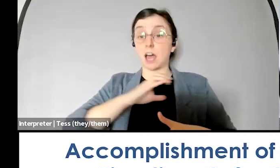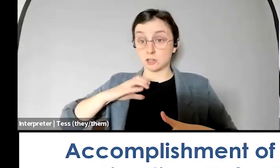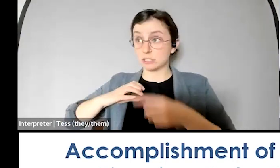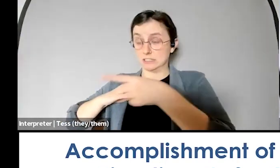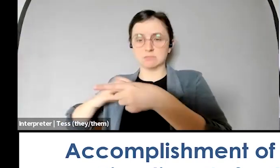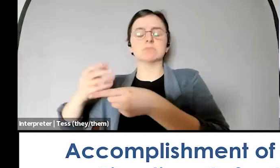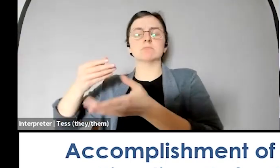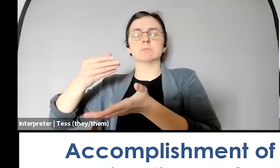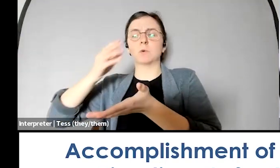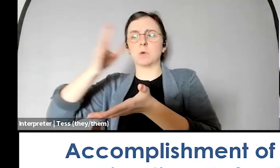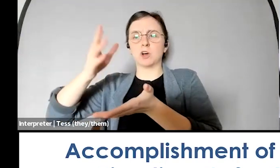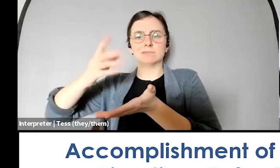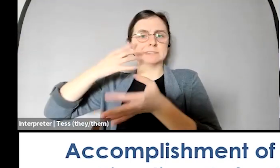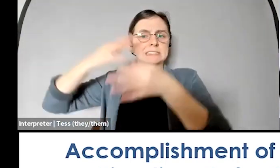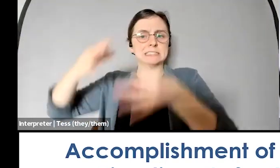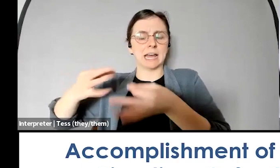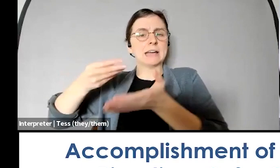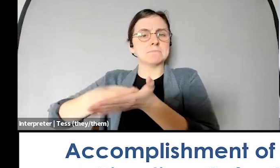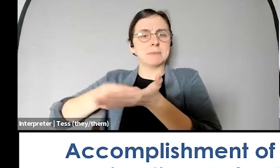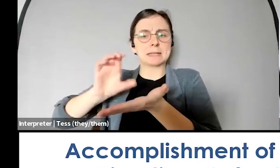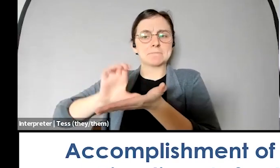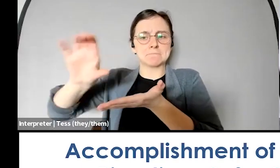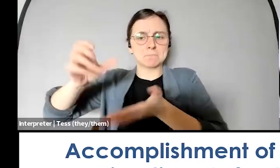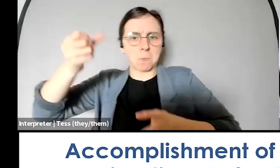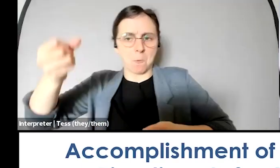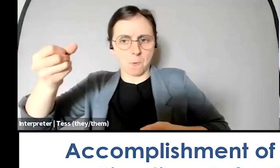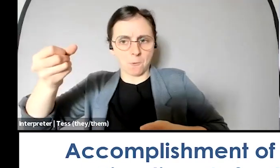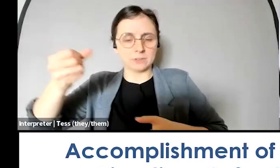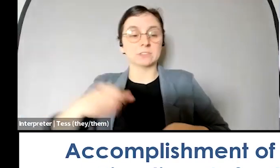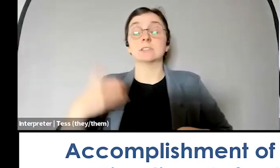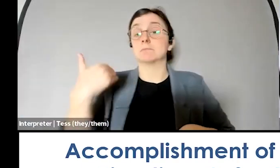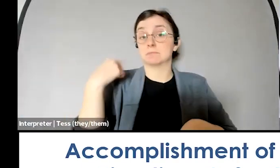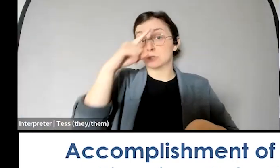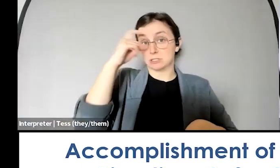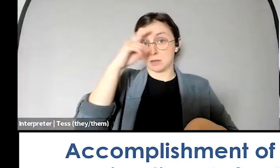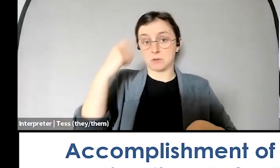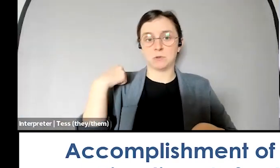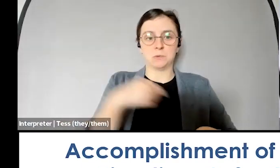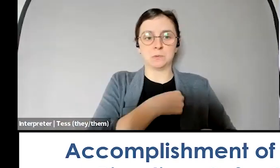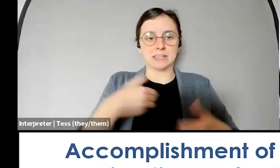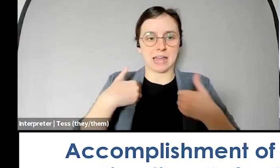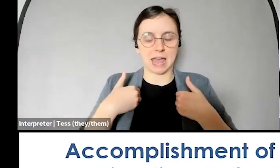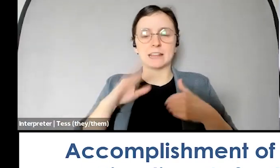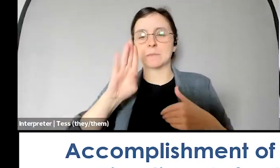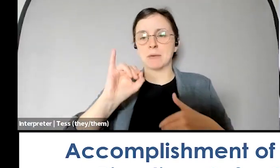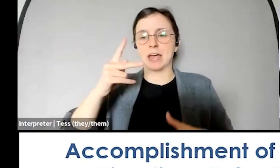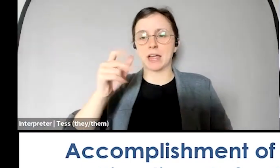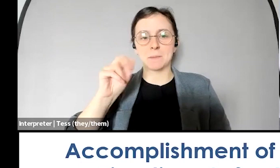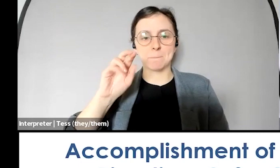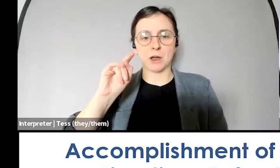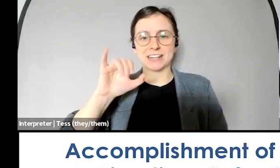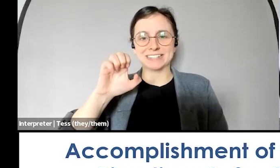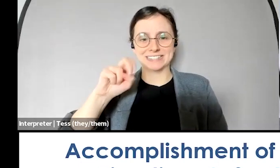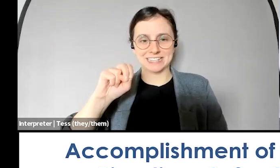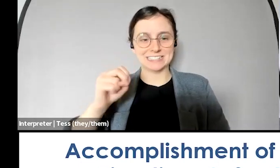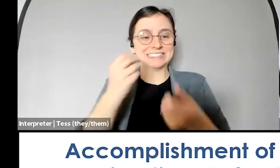okay? And so in the summertime, we had the Bipartisan Safer Communities Act. You see me and my colleague in front of the White